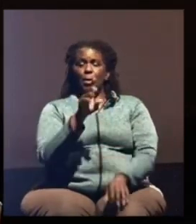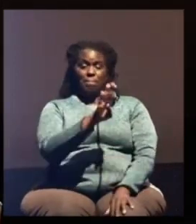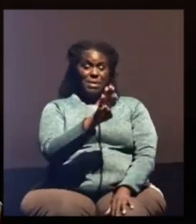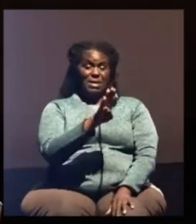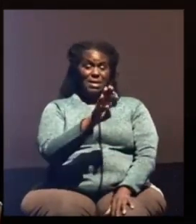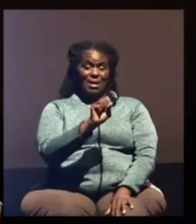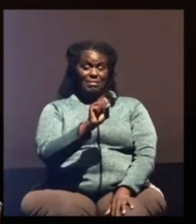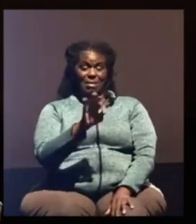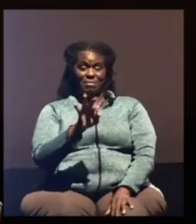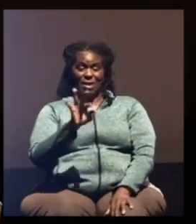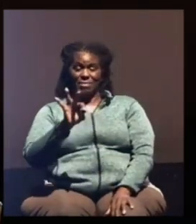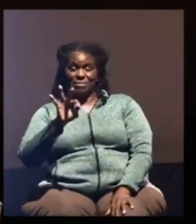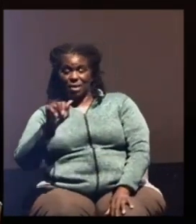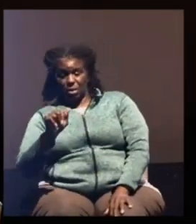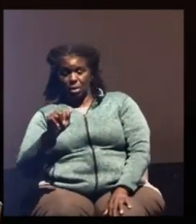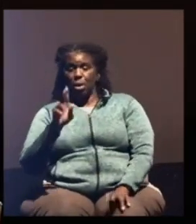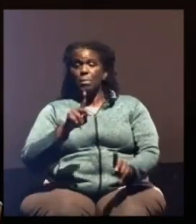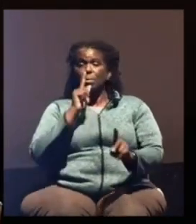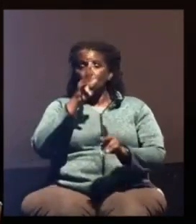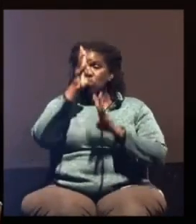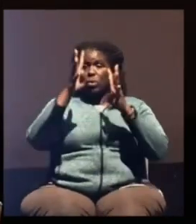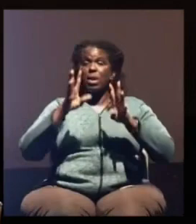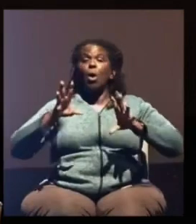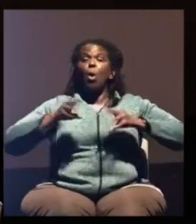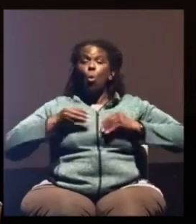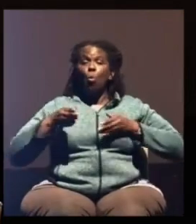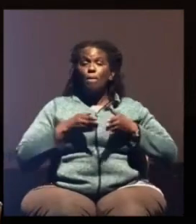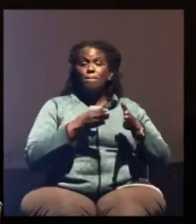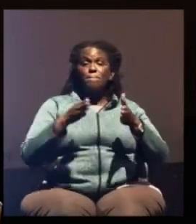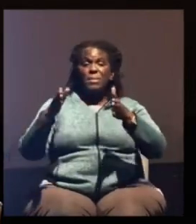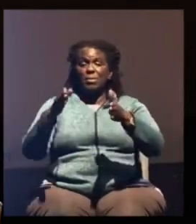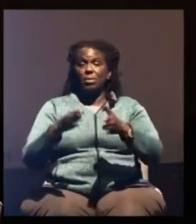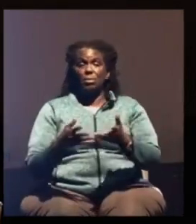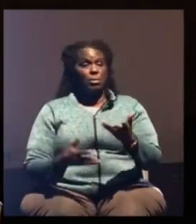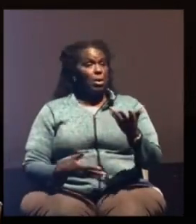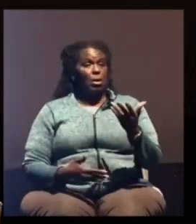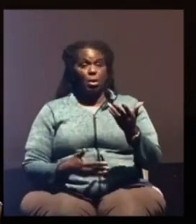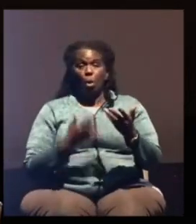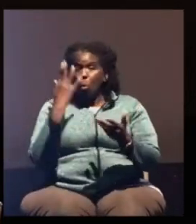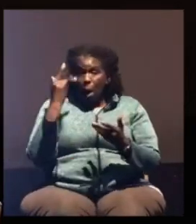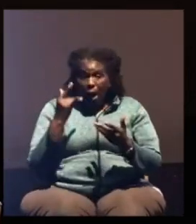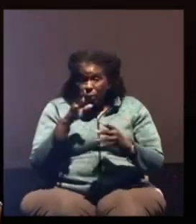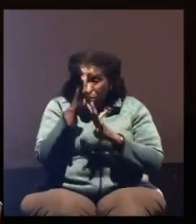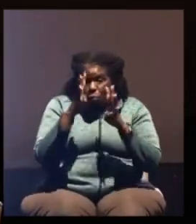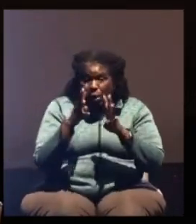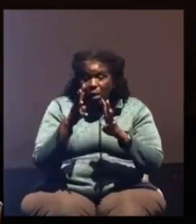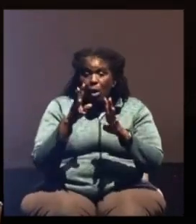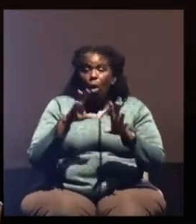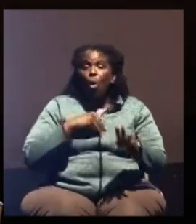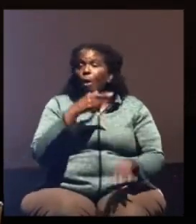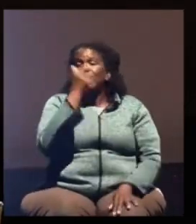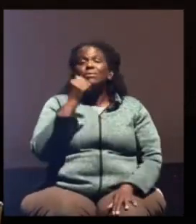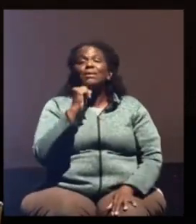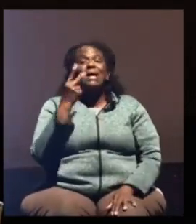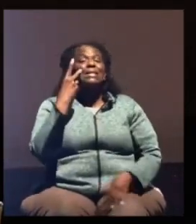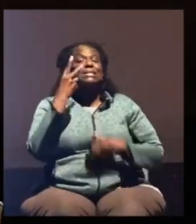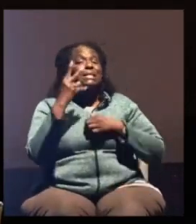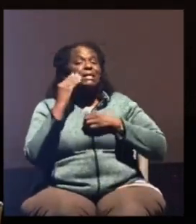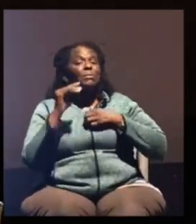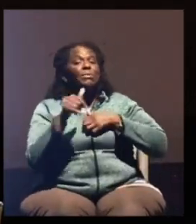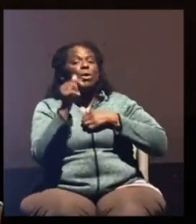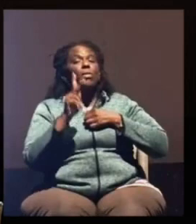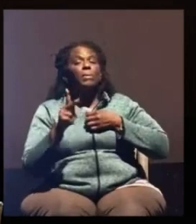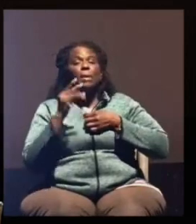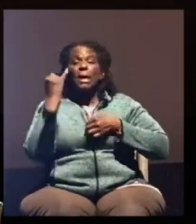BSFSAA of people that created their own paths. And 9 times out of 10, it was because they didn't see it. That's, if you can't get a seat at the table,